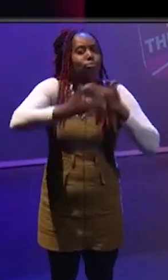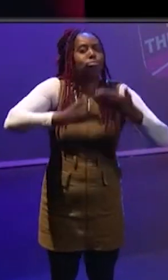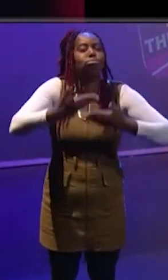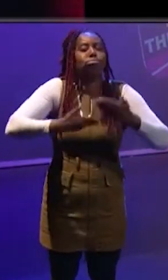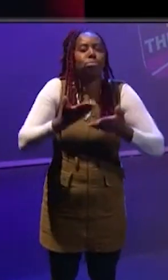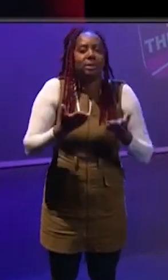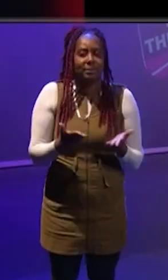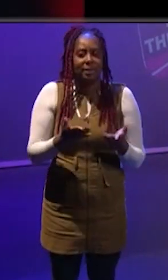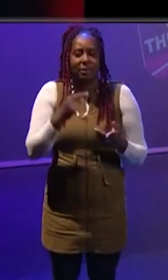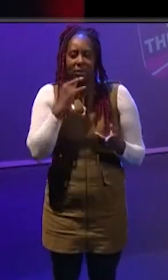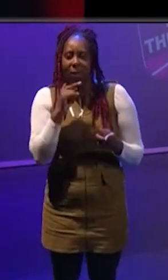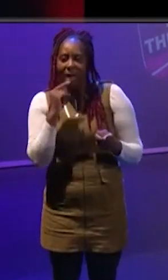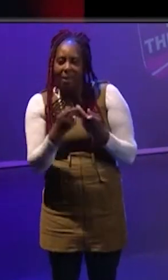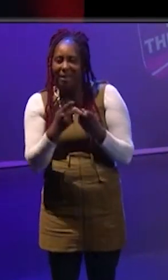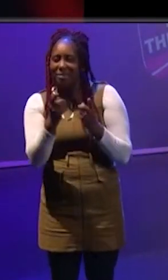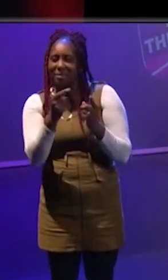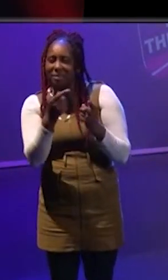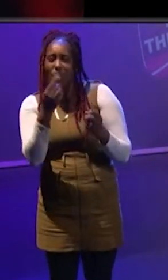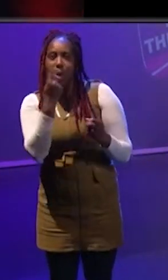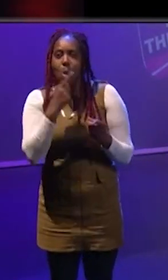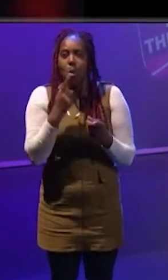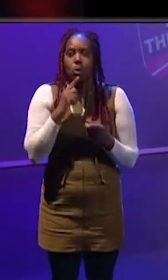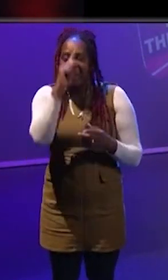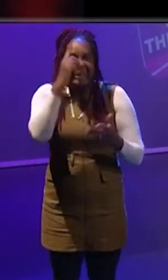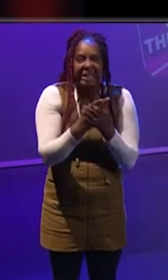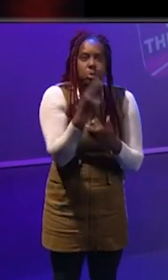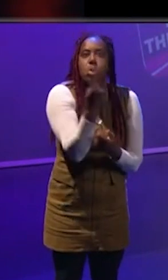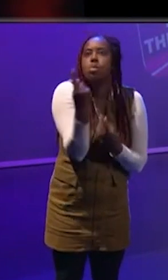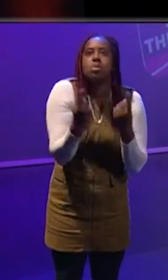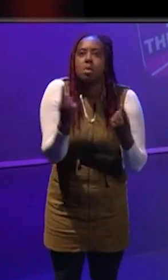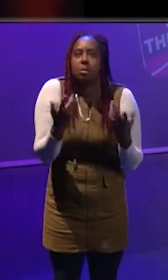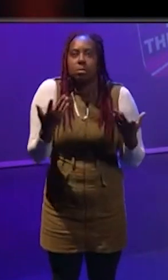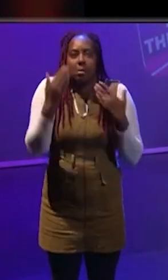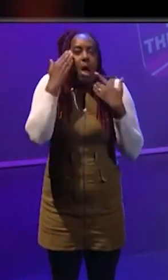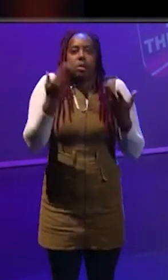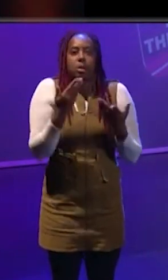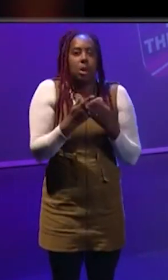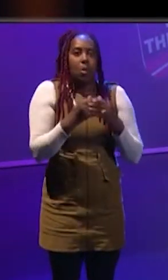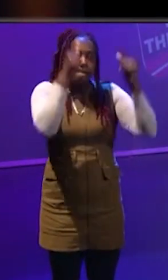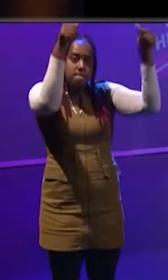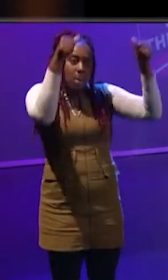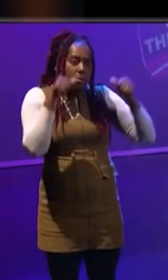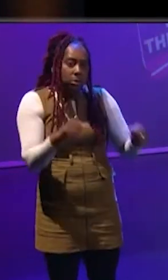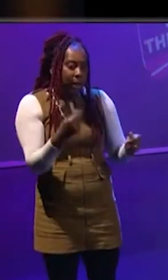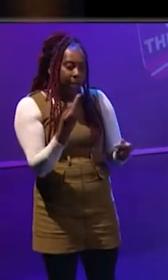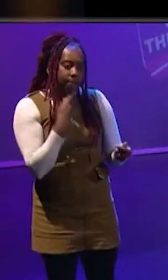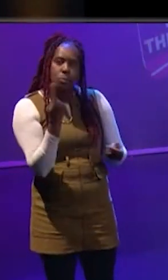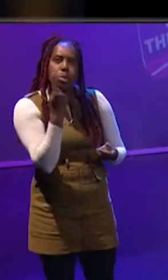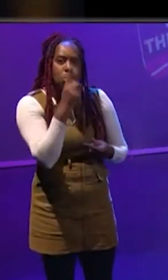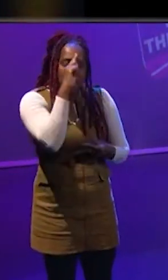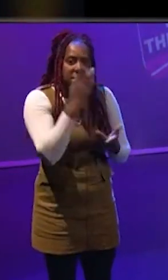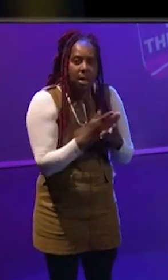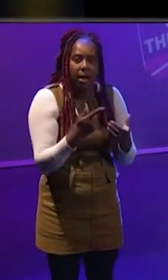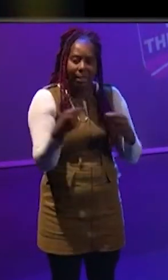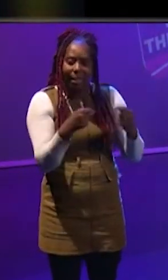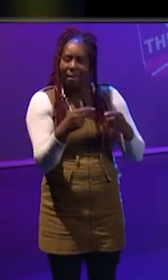A lot of the little niggly stuff about who's going to make a decision about, like, I don't know, the poster design or whatever, like, those